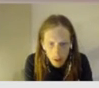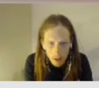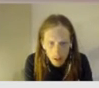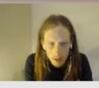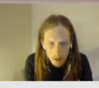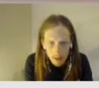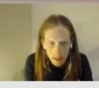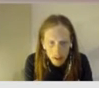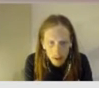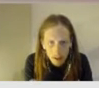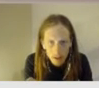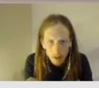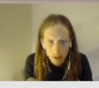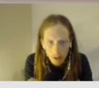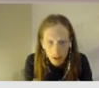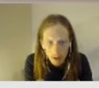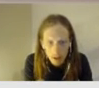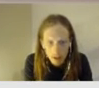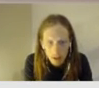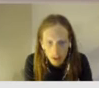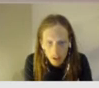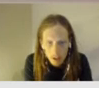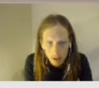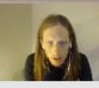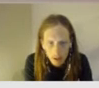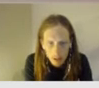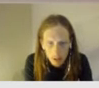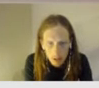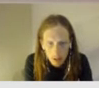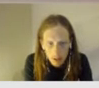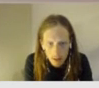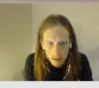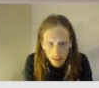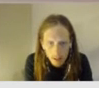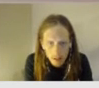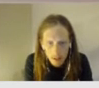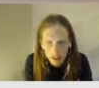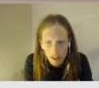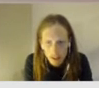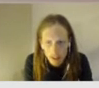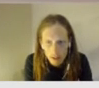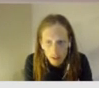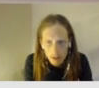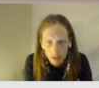area. And then on the other end, you've got business people and they kind of all come together. And, you